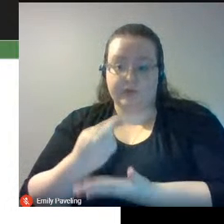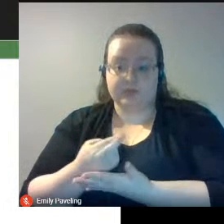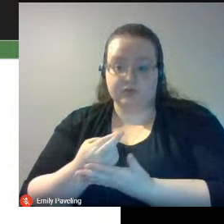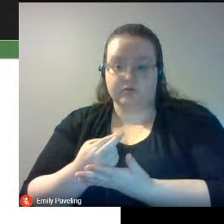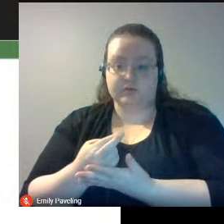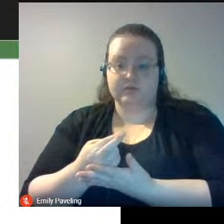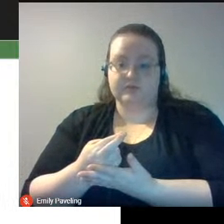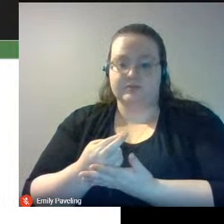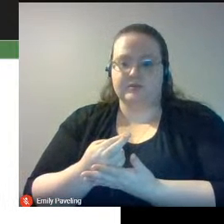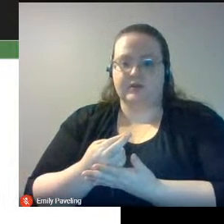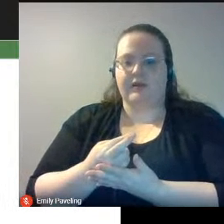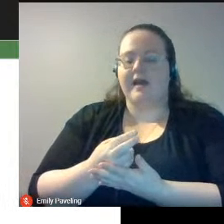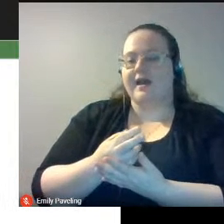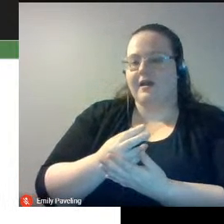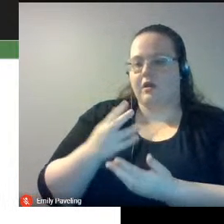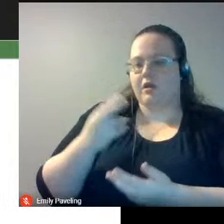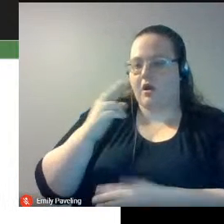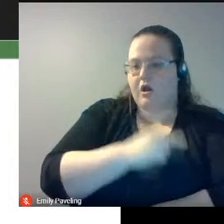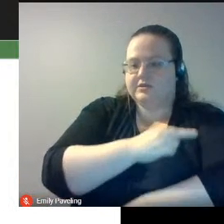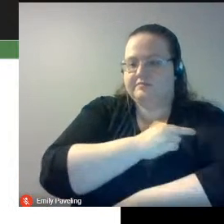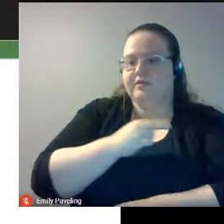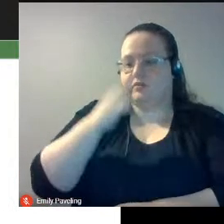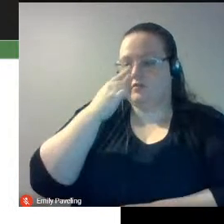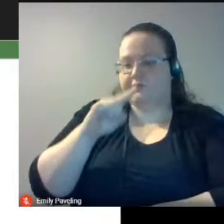for Sick Children on our website at